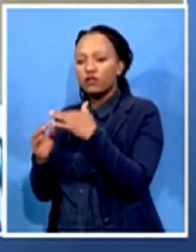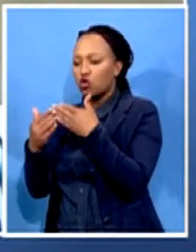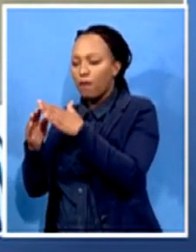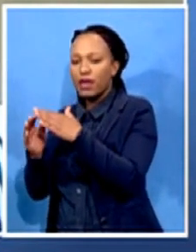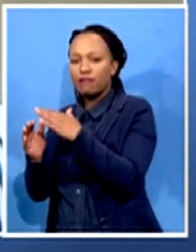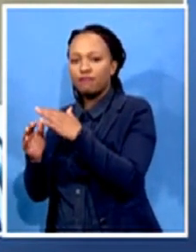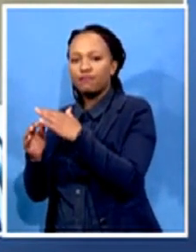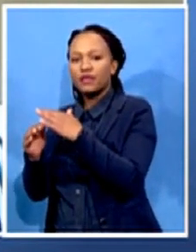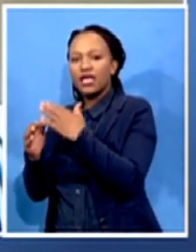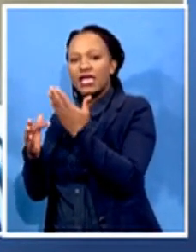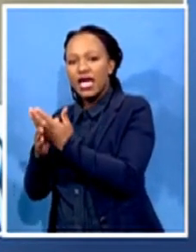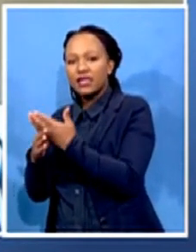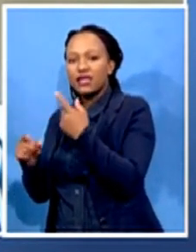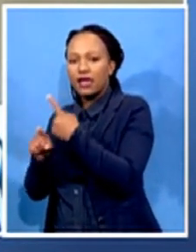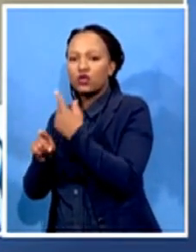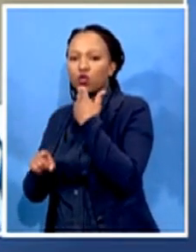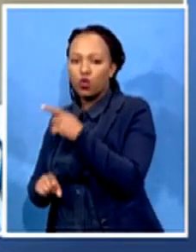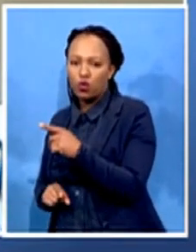Everybody that was on board, all the